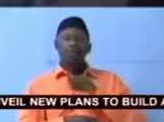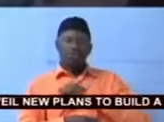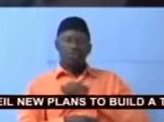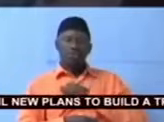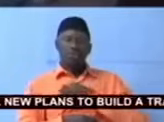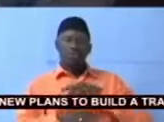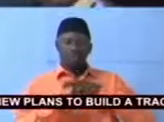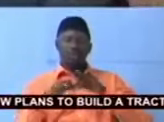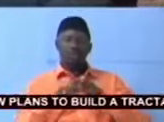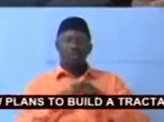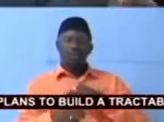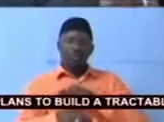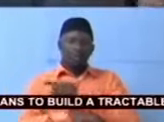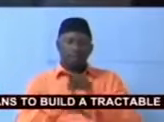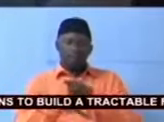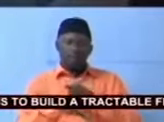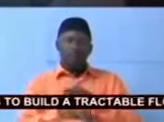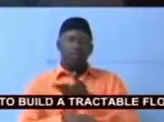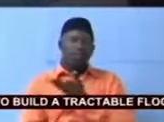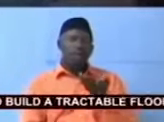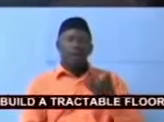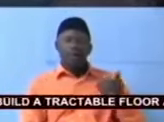where everyone will know he is at.